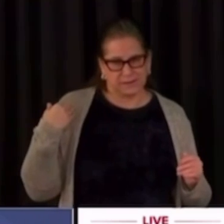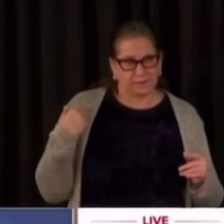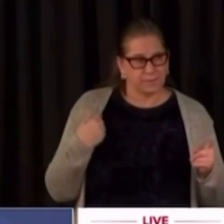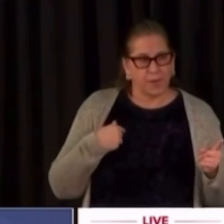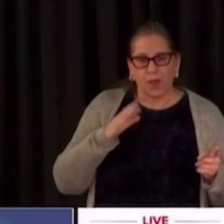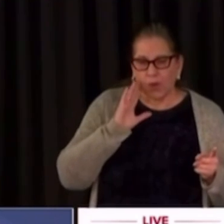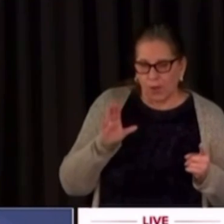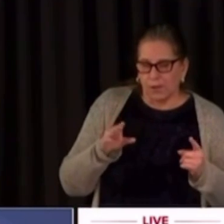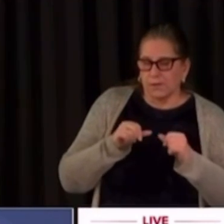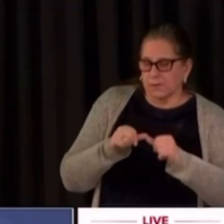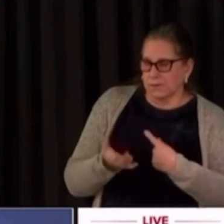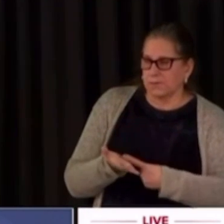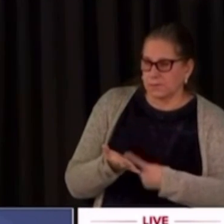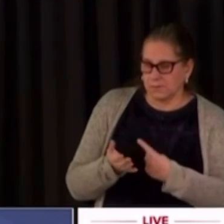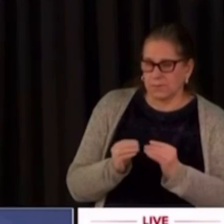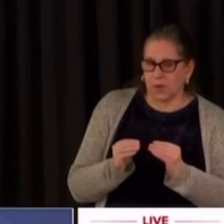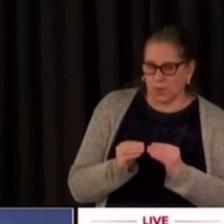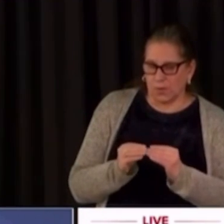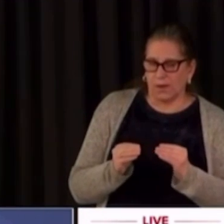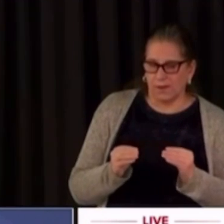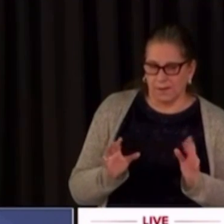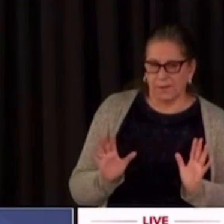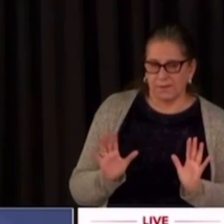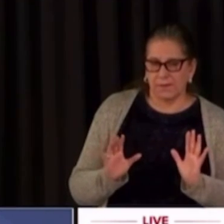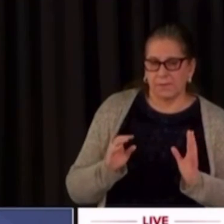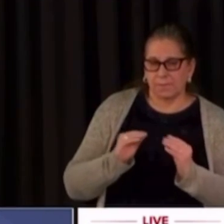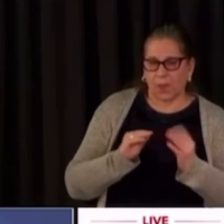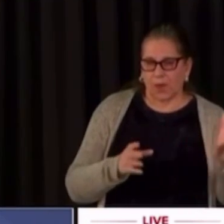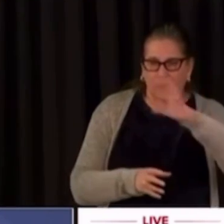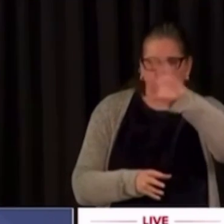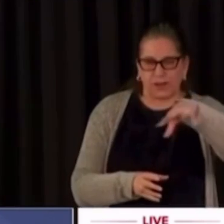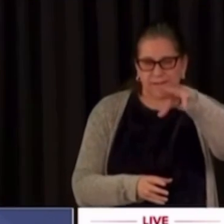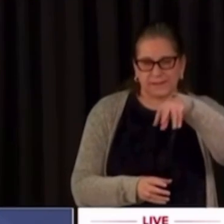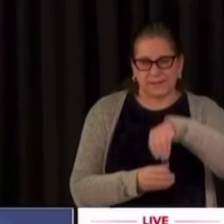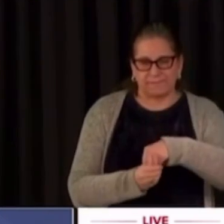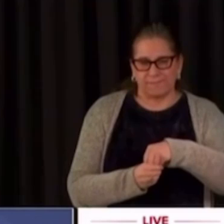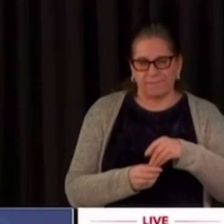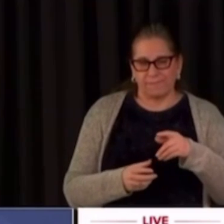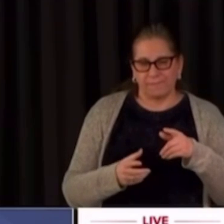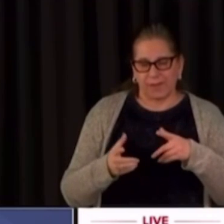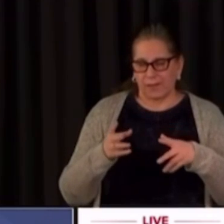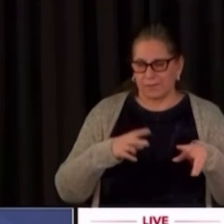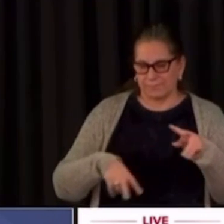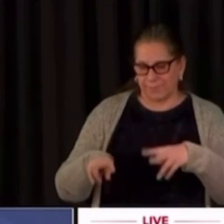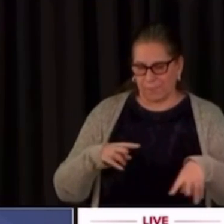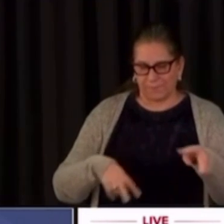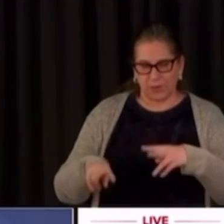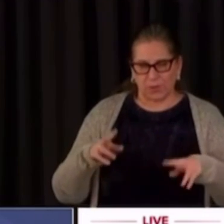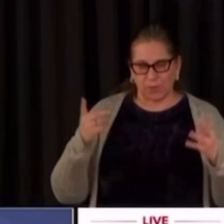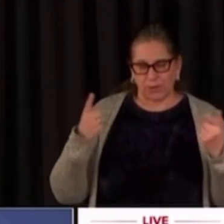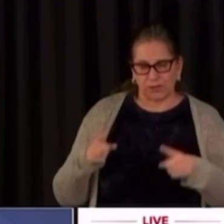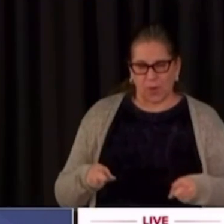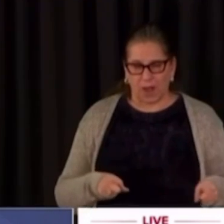to learn more, and that there will be comprehensive looks at what happened or what